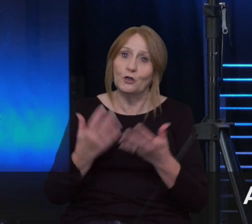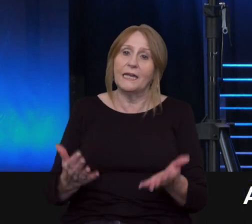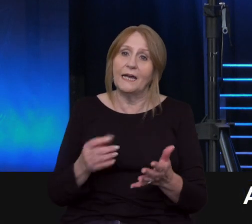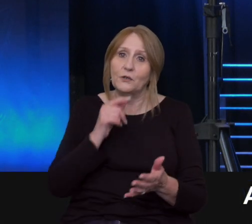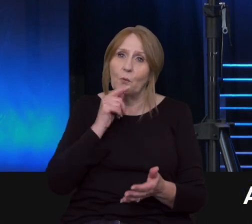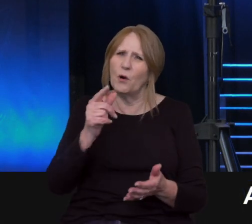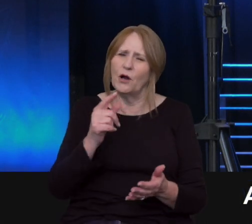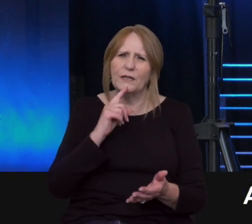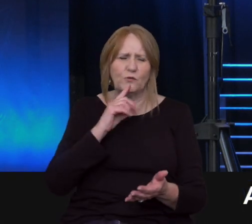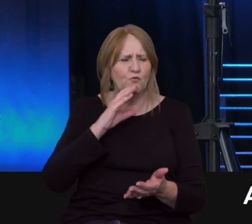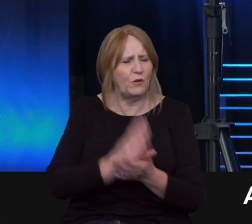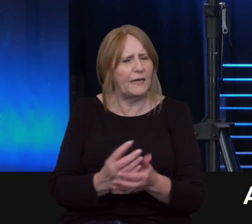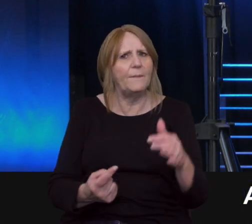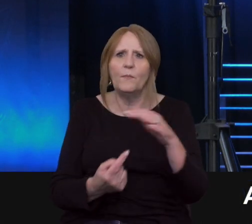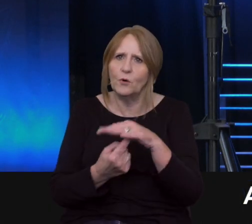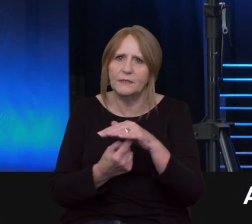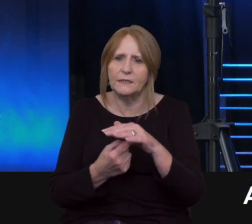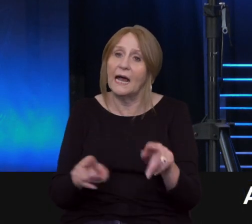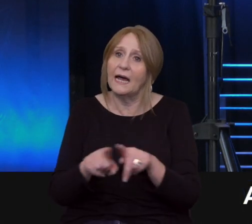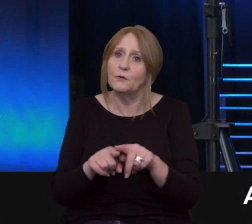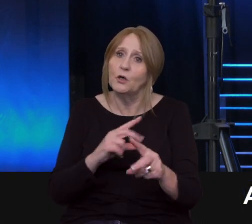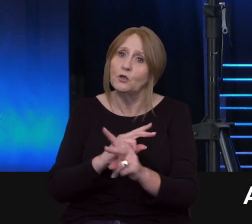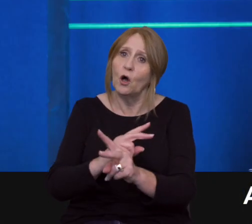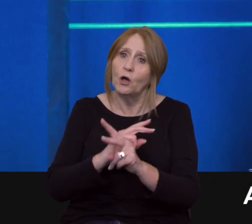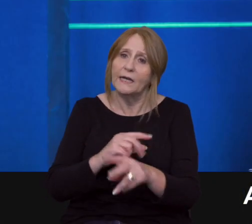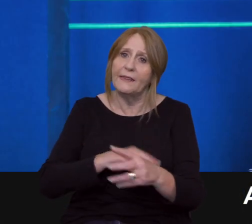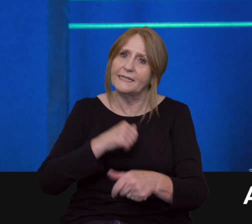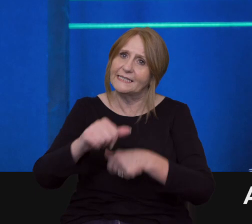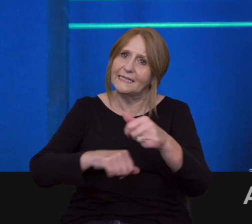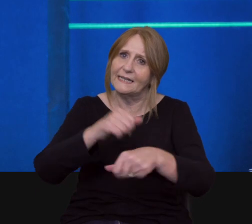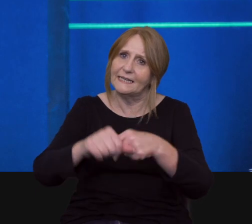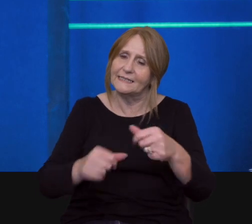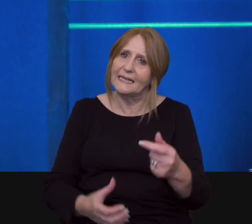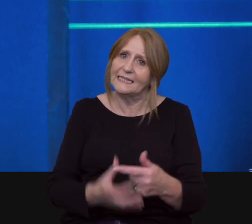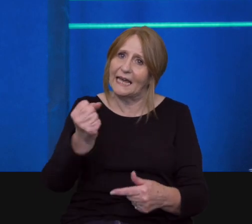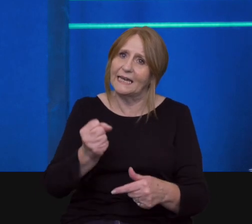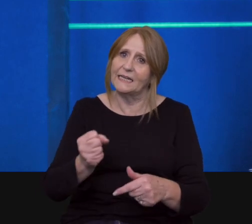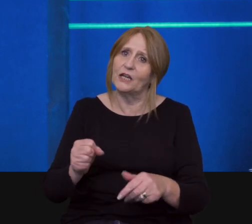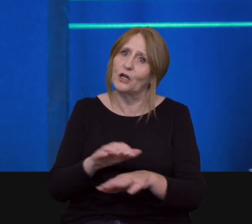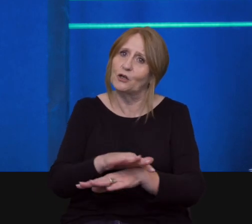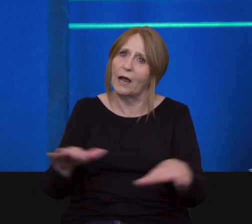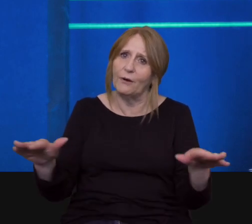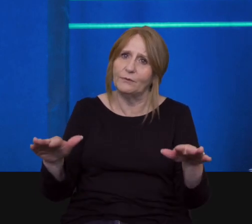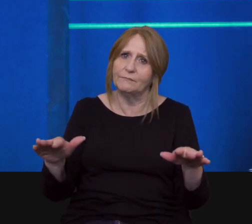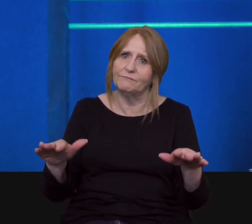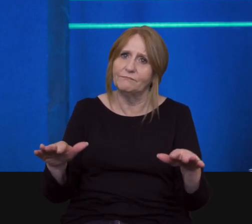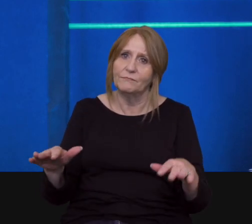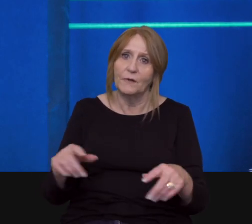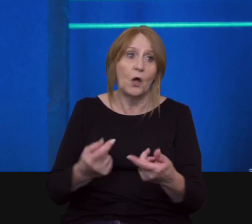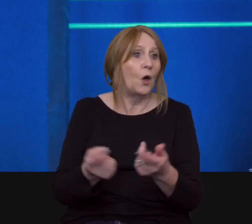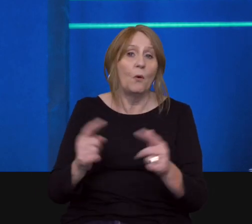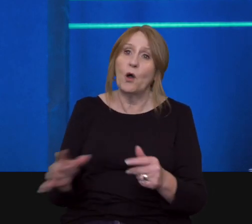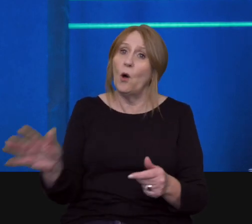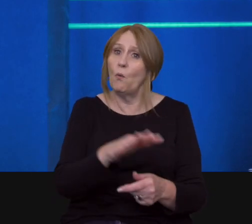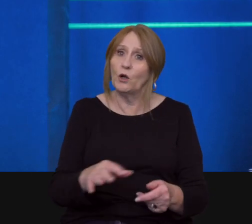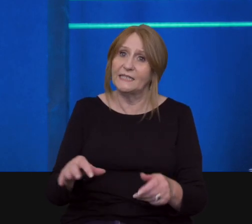Today's word is really, really important as we're talking in this series, Taking Ground. And we all want to take ground personally.